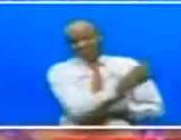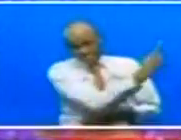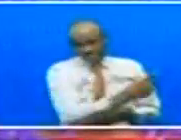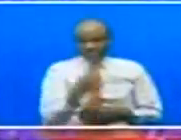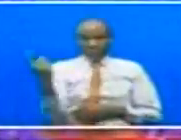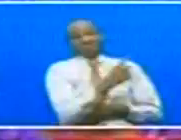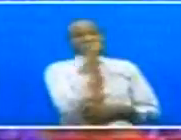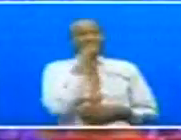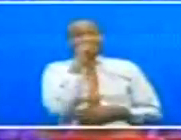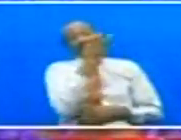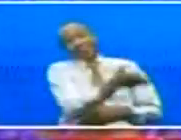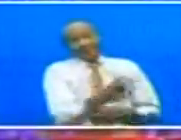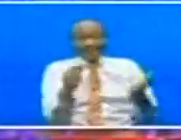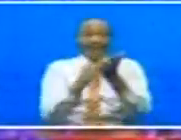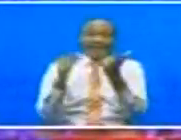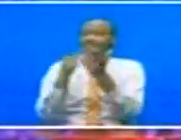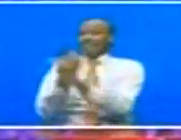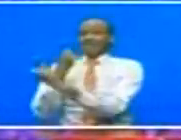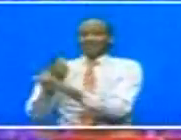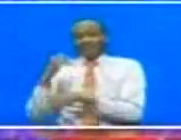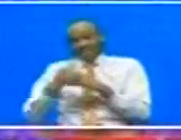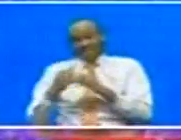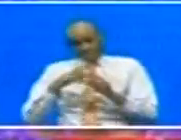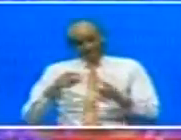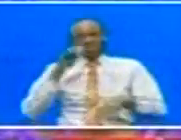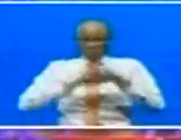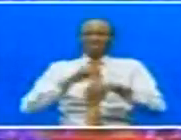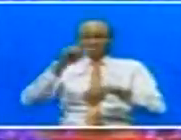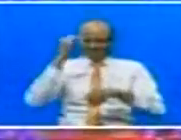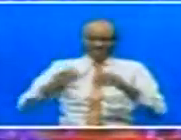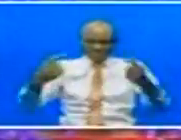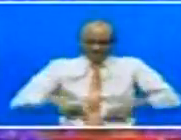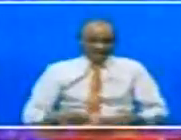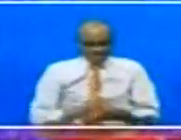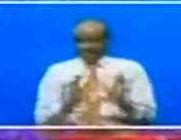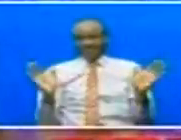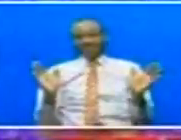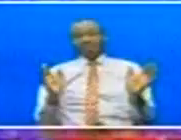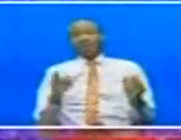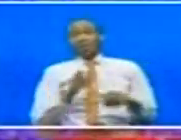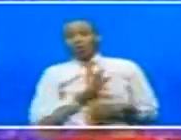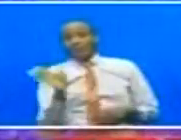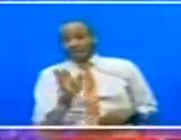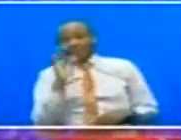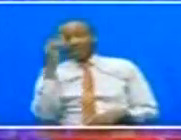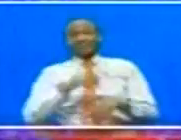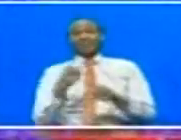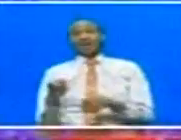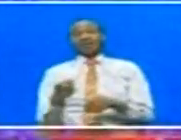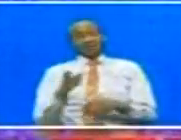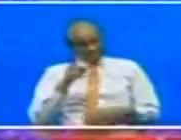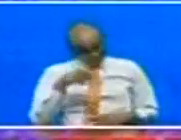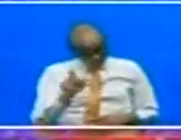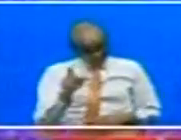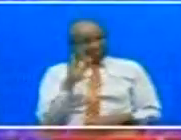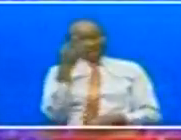to Tanzania and go to Ghana and go to all of these places. So it's good that they're finally coming here. Obama, this is his third visit. Well, he's